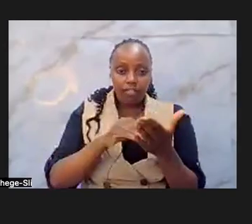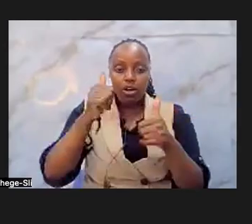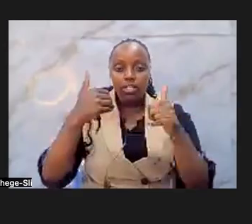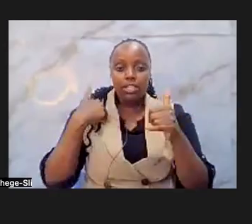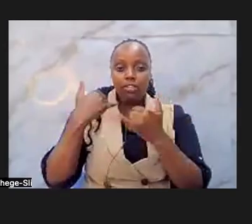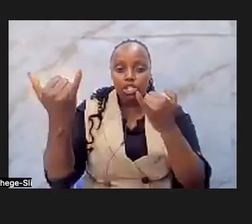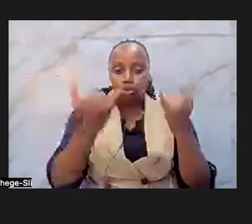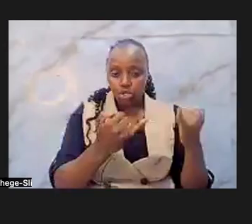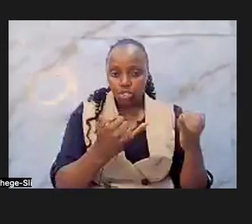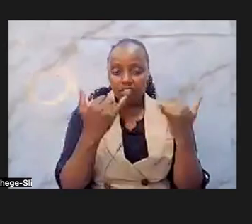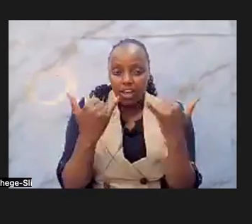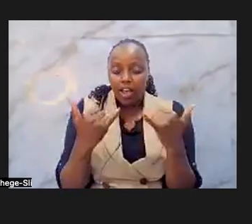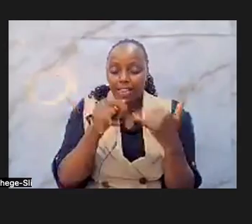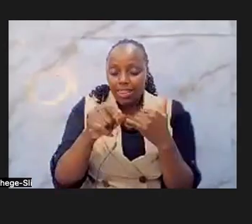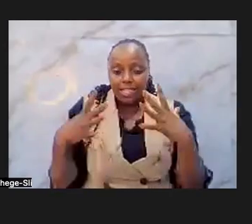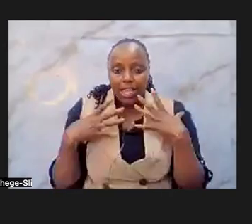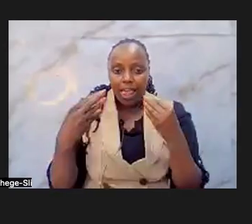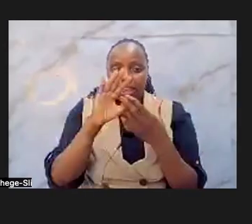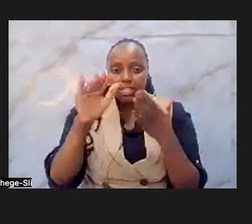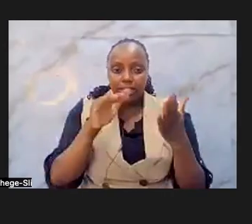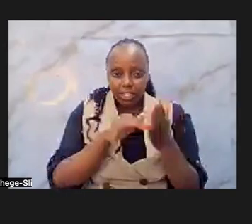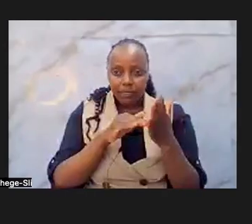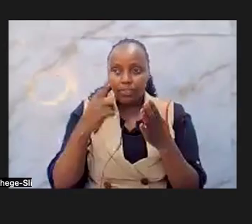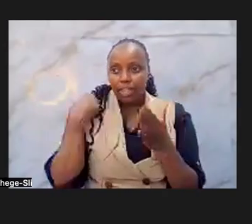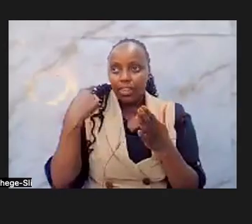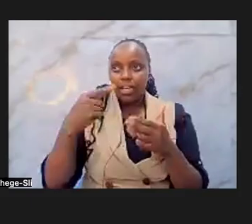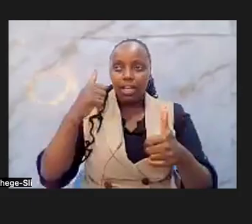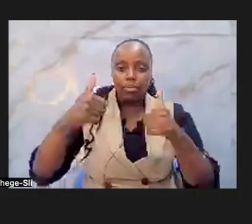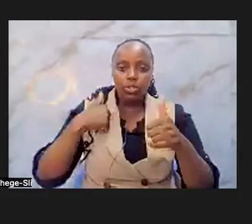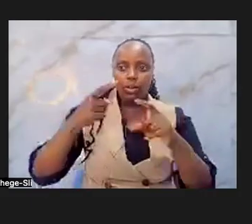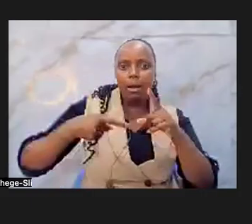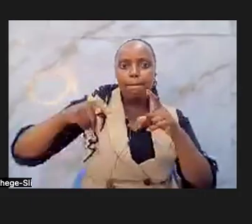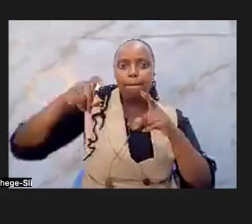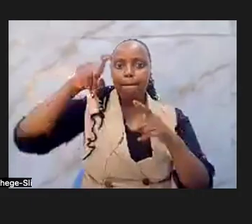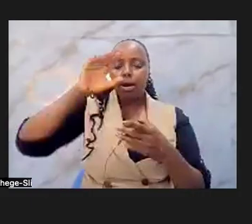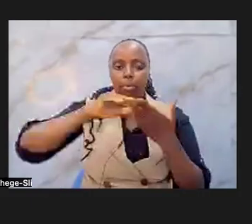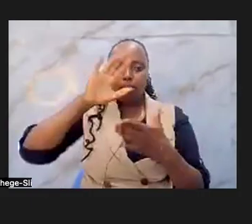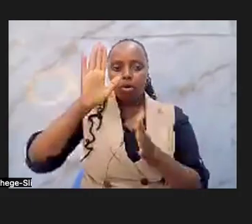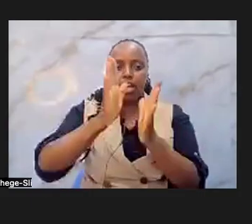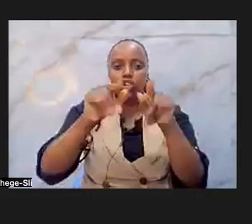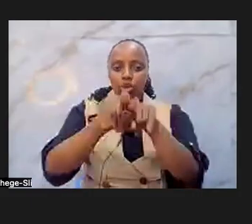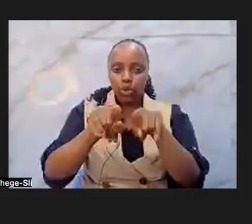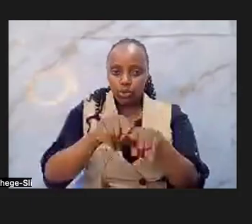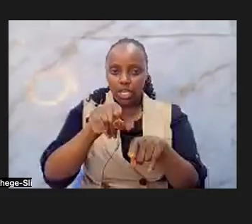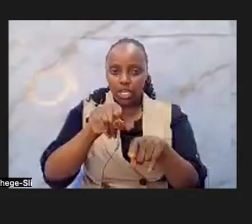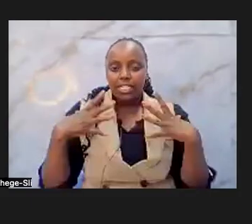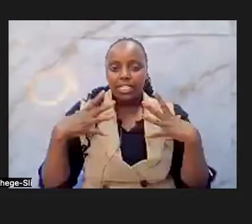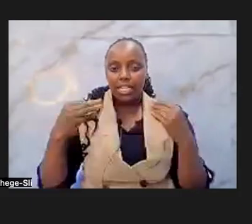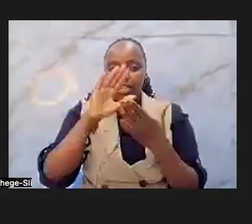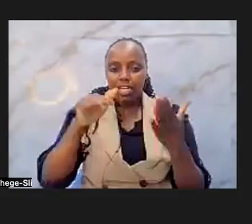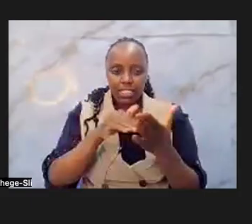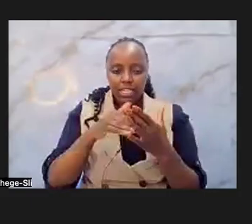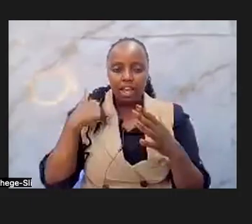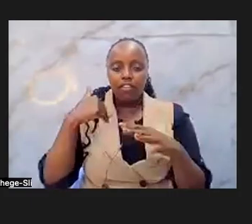health facility is that the numbers have really gone higher, and the facility has been receiving more